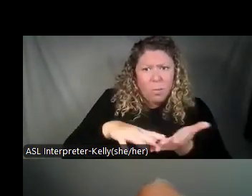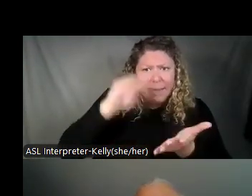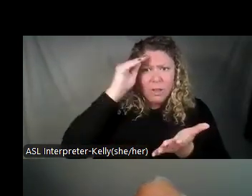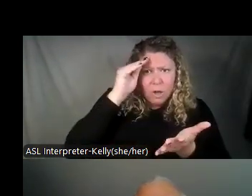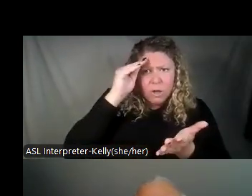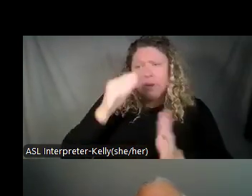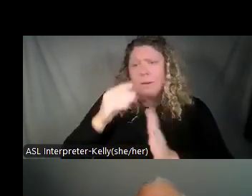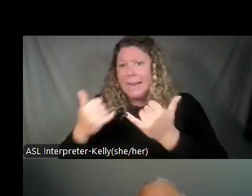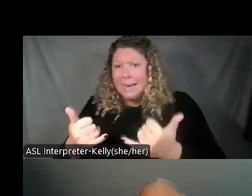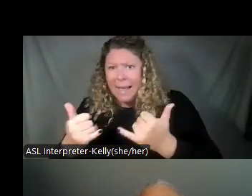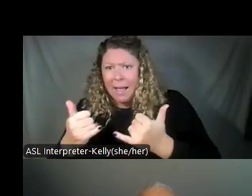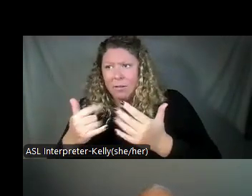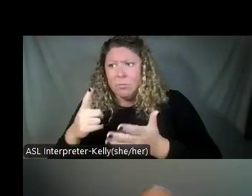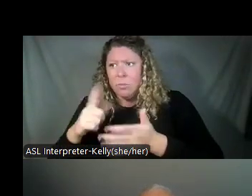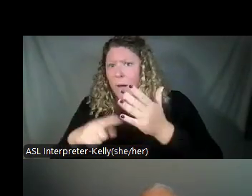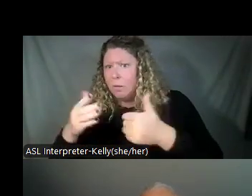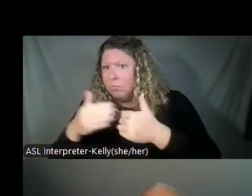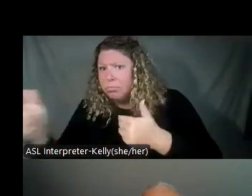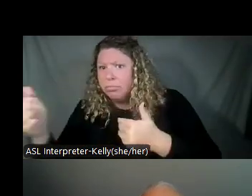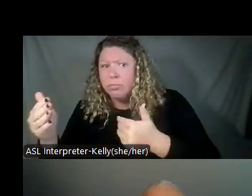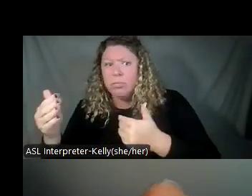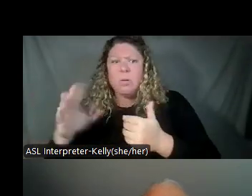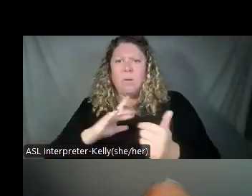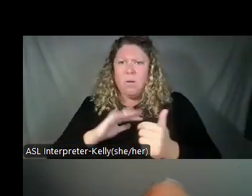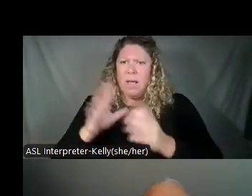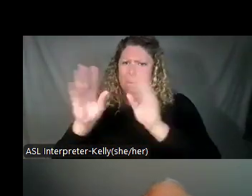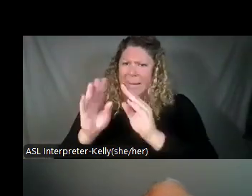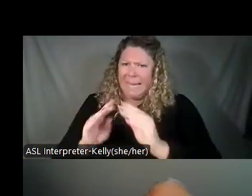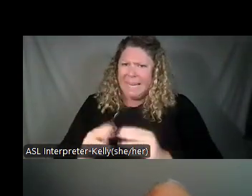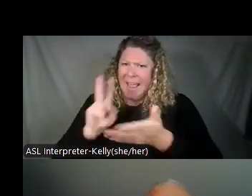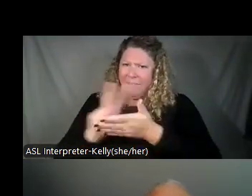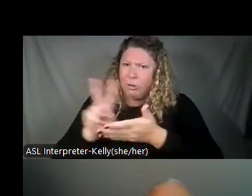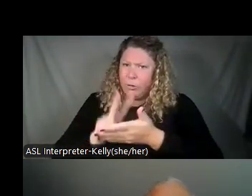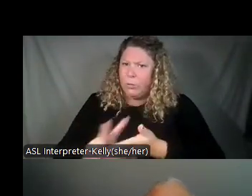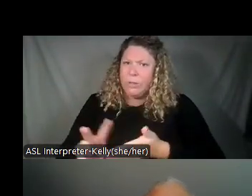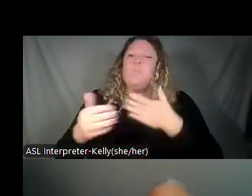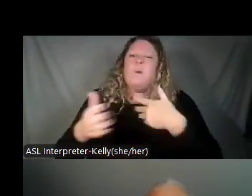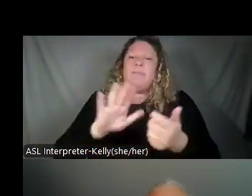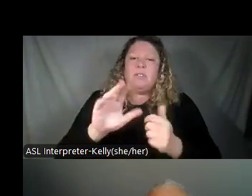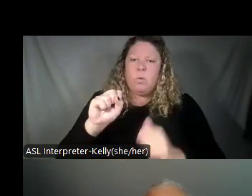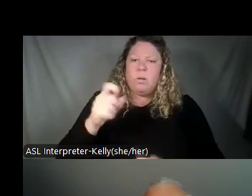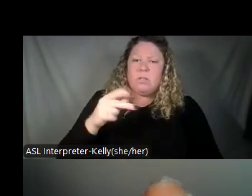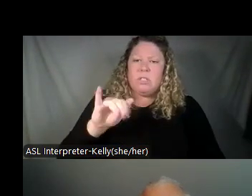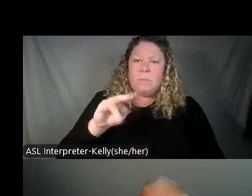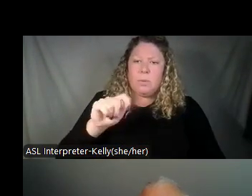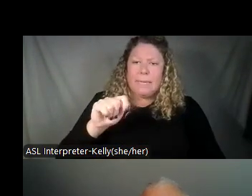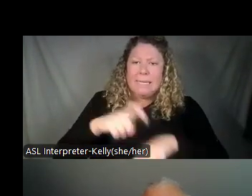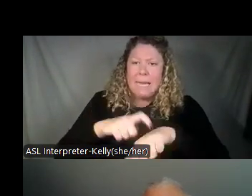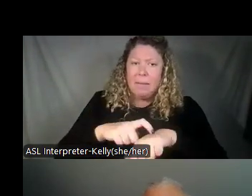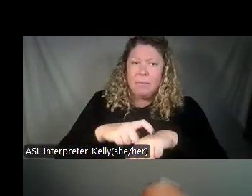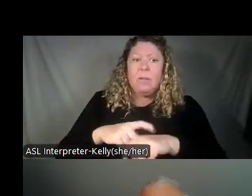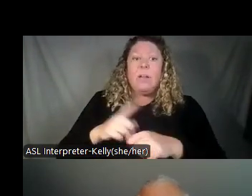a great way for teams to communicate. So the 3 things that happen is, number 1, check to make sure you did what you're supposed to